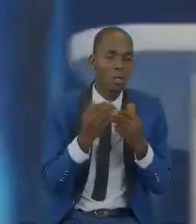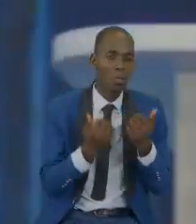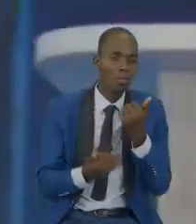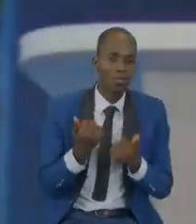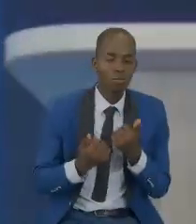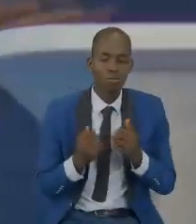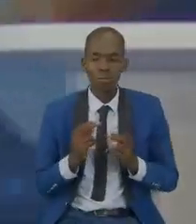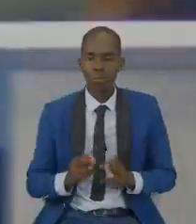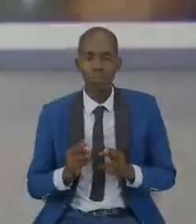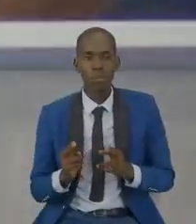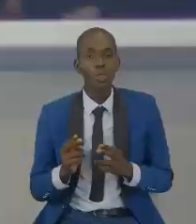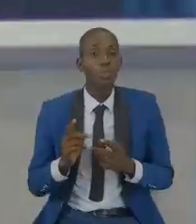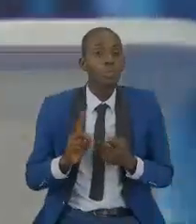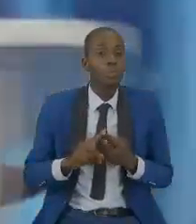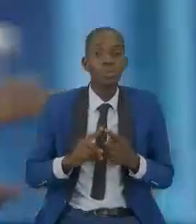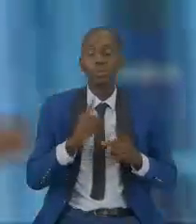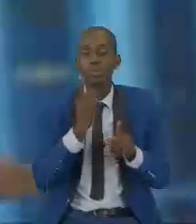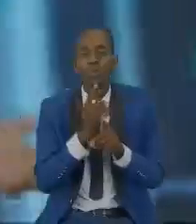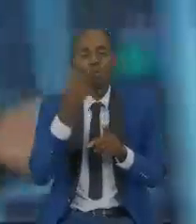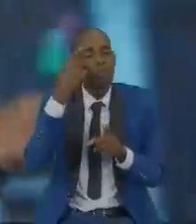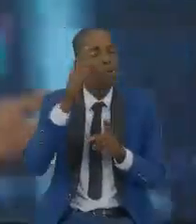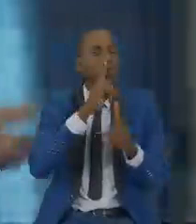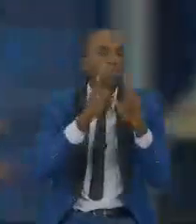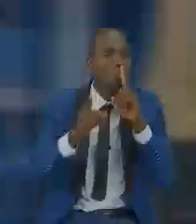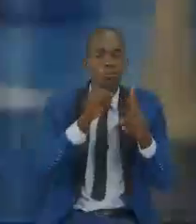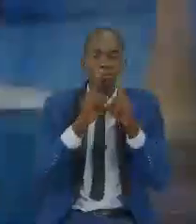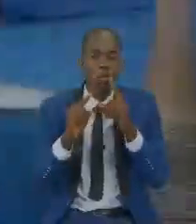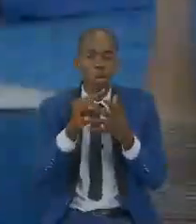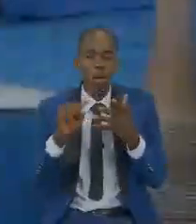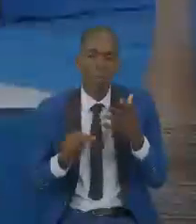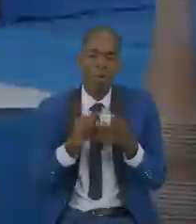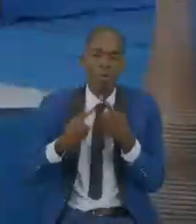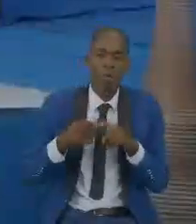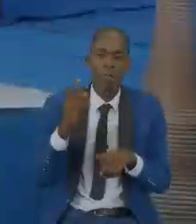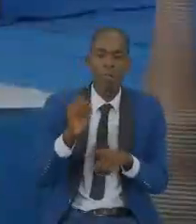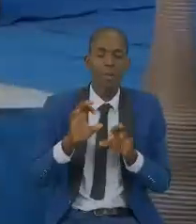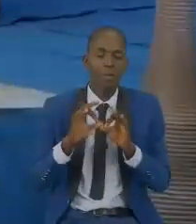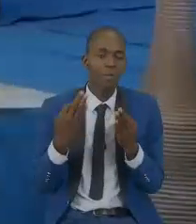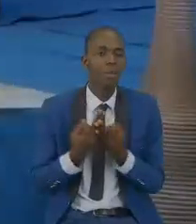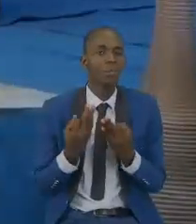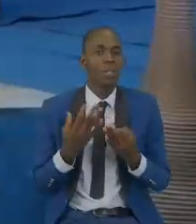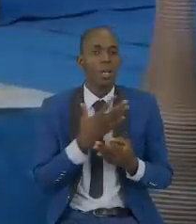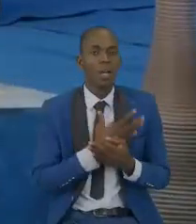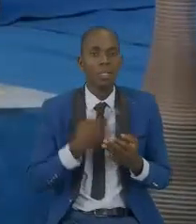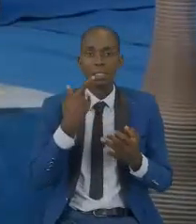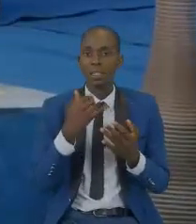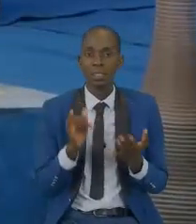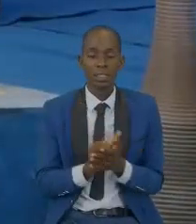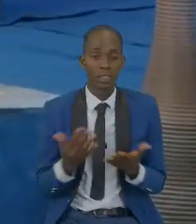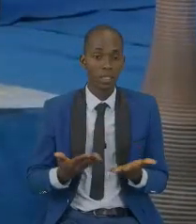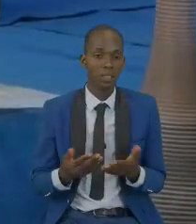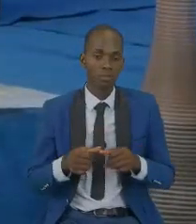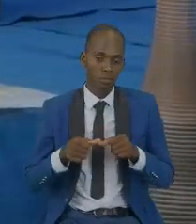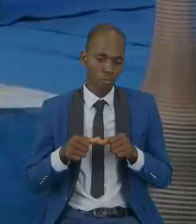running to, you know, just talk among our people. And tarry. tarrying in the presence of